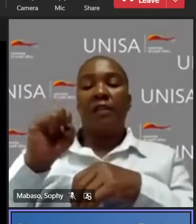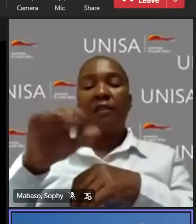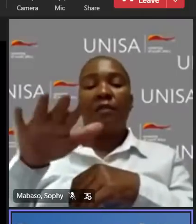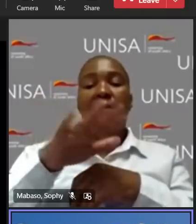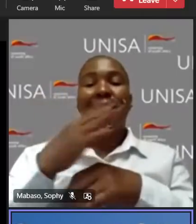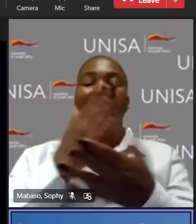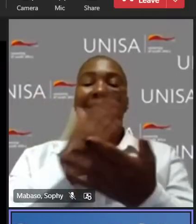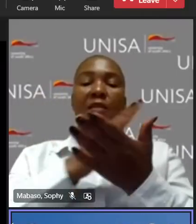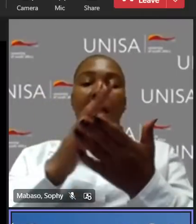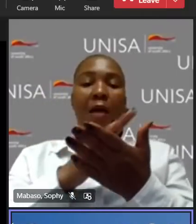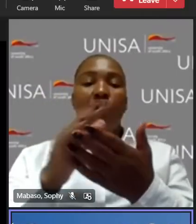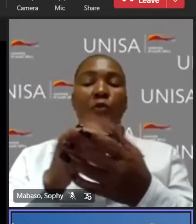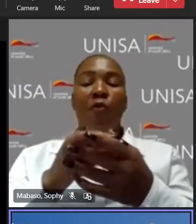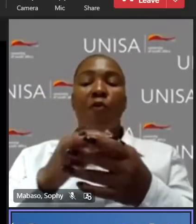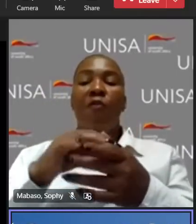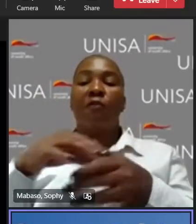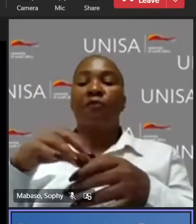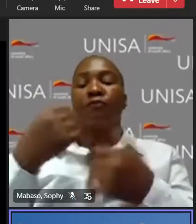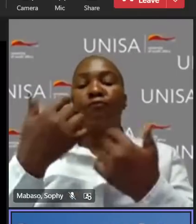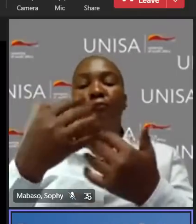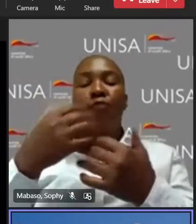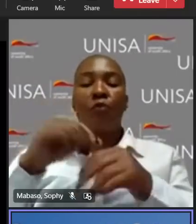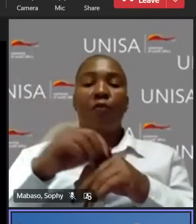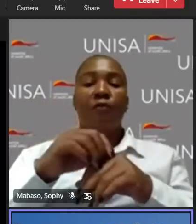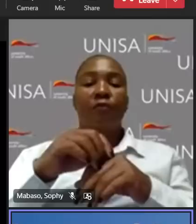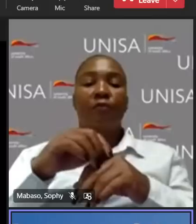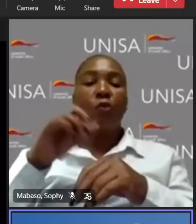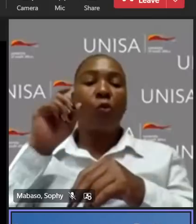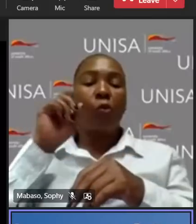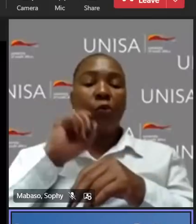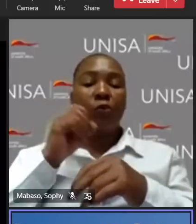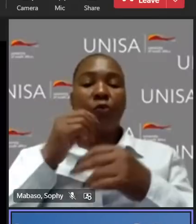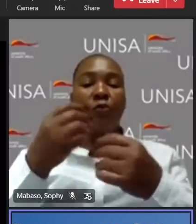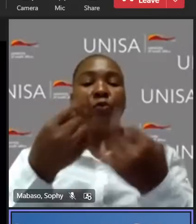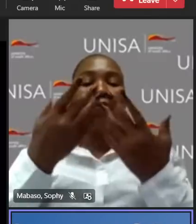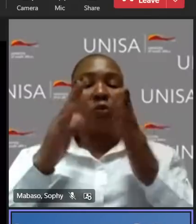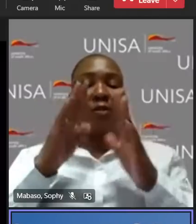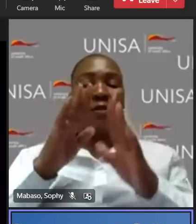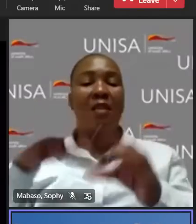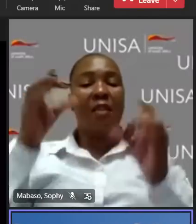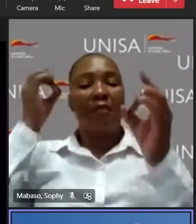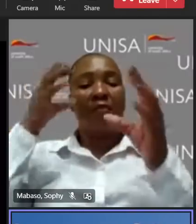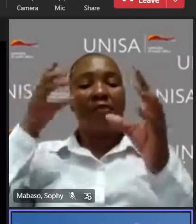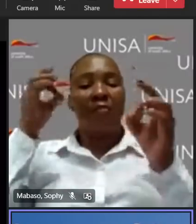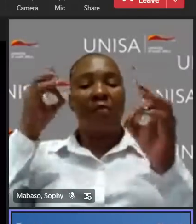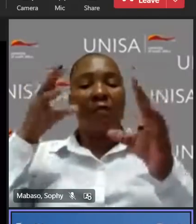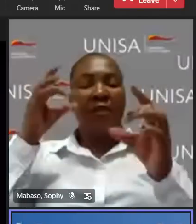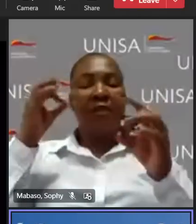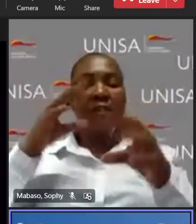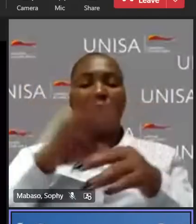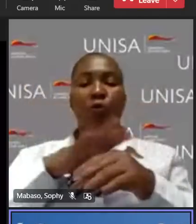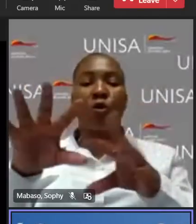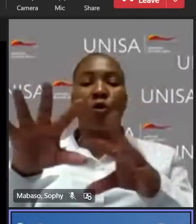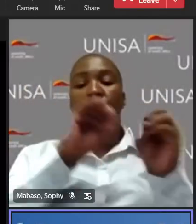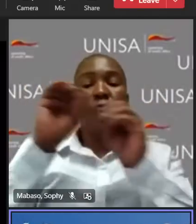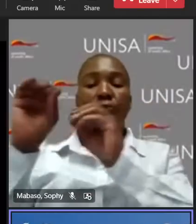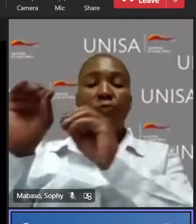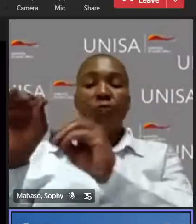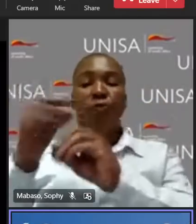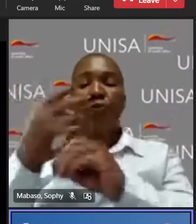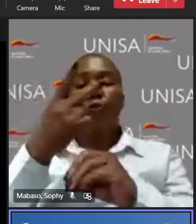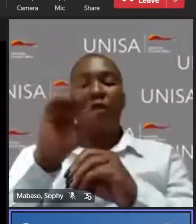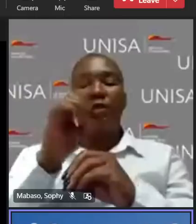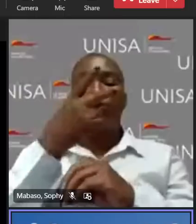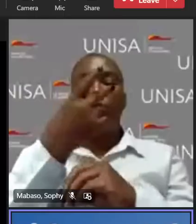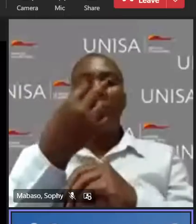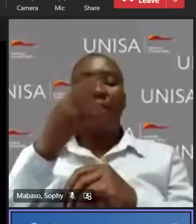returning applicants or students, the information is not yet migrated to 2023.